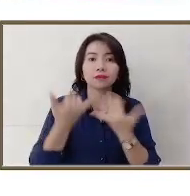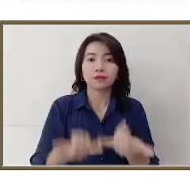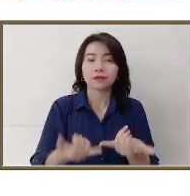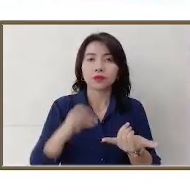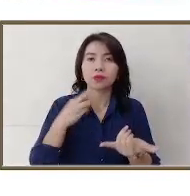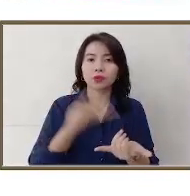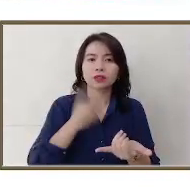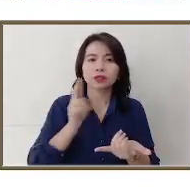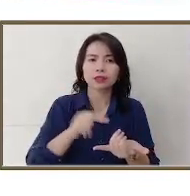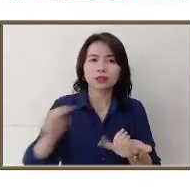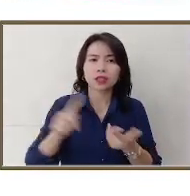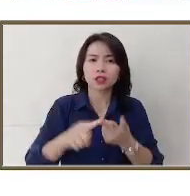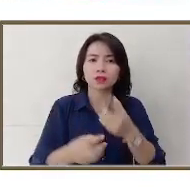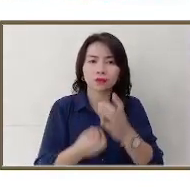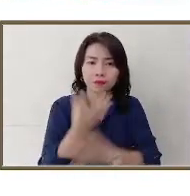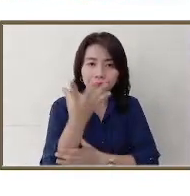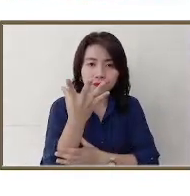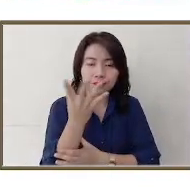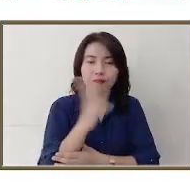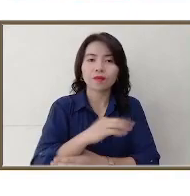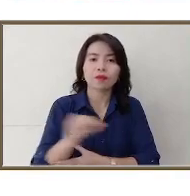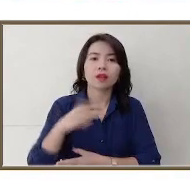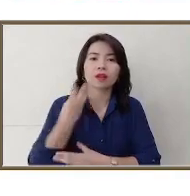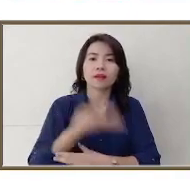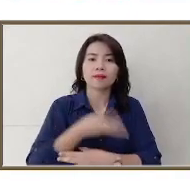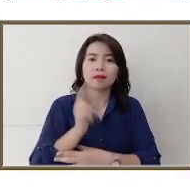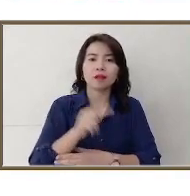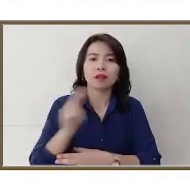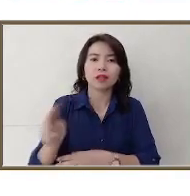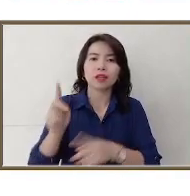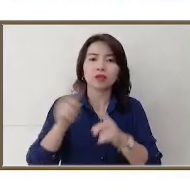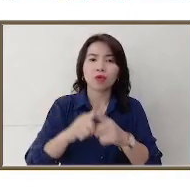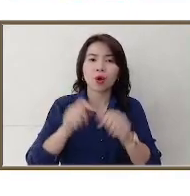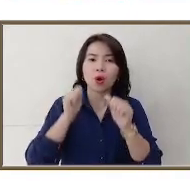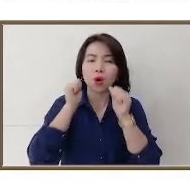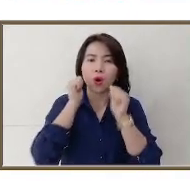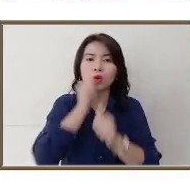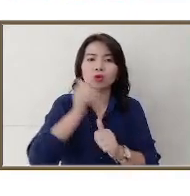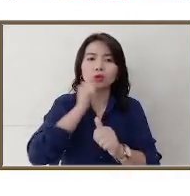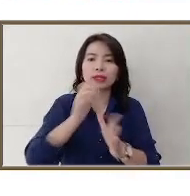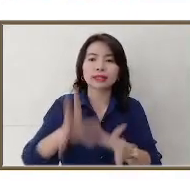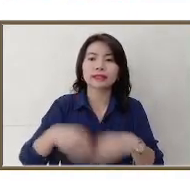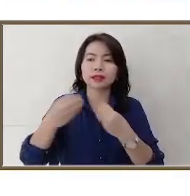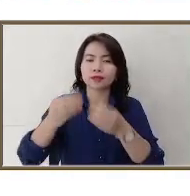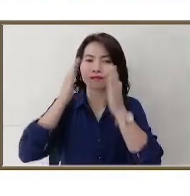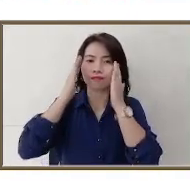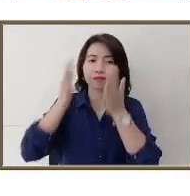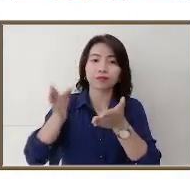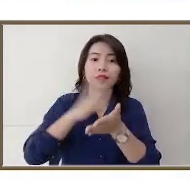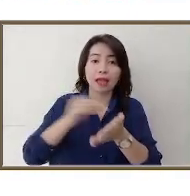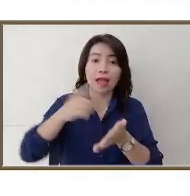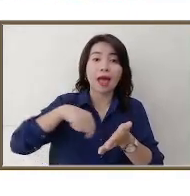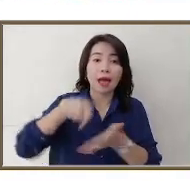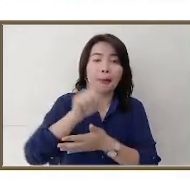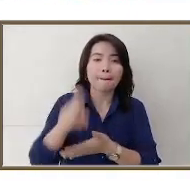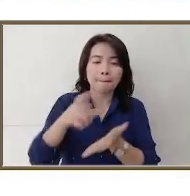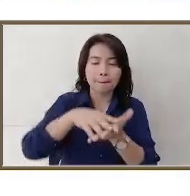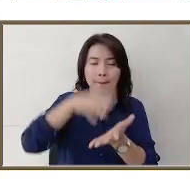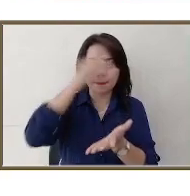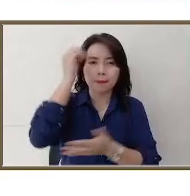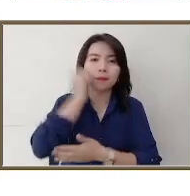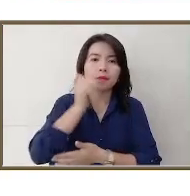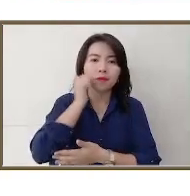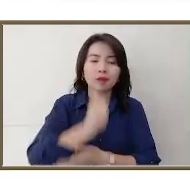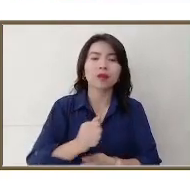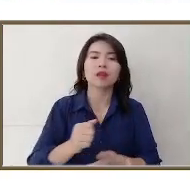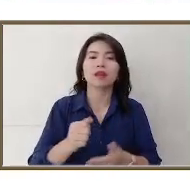po natin patuloy na maging, patuloy po tayong aware, patuloy po tayong educated pagdating sa salita ng Diyos, is what the